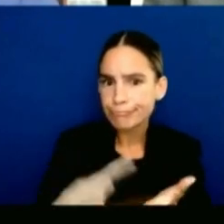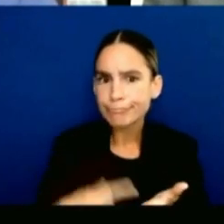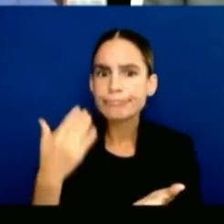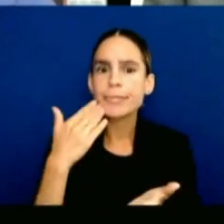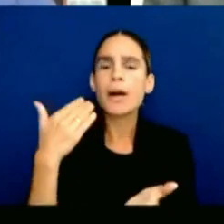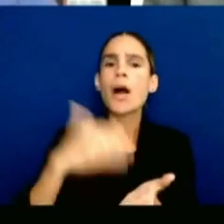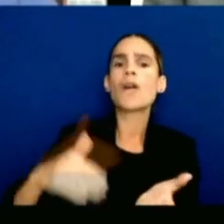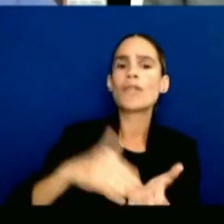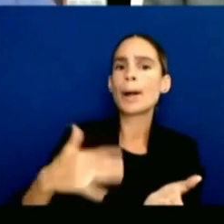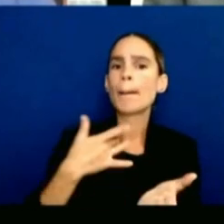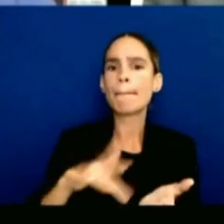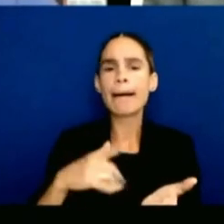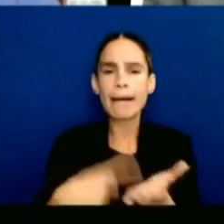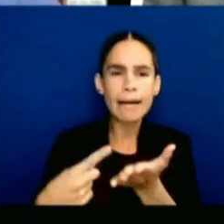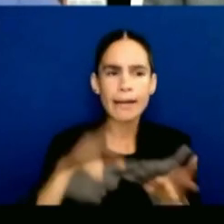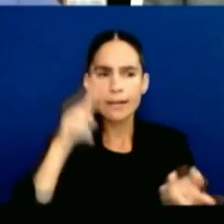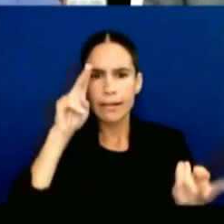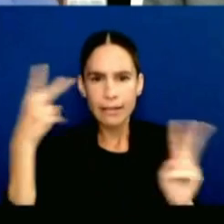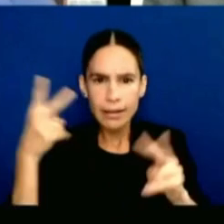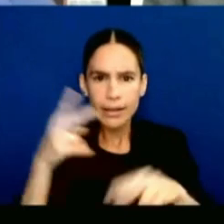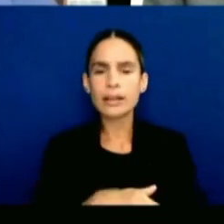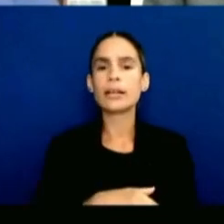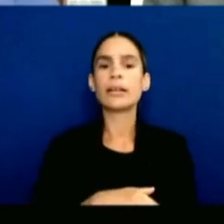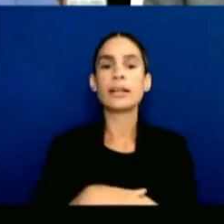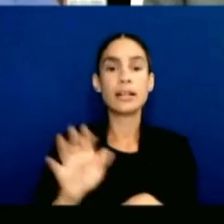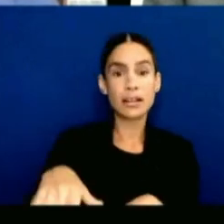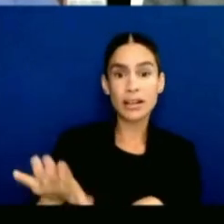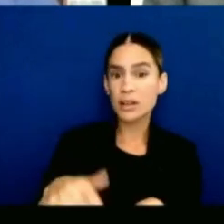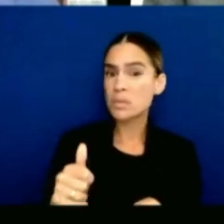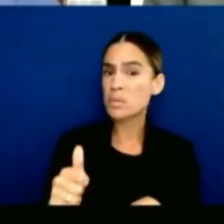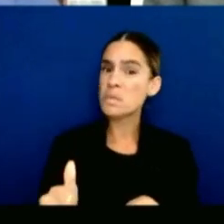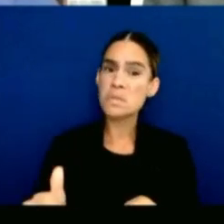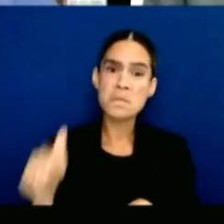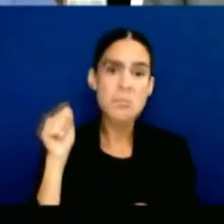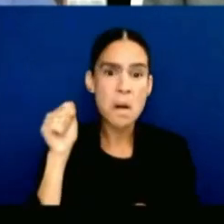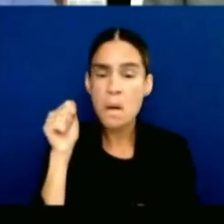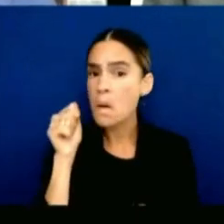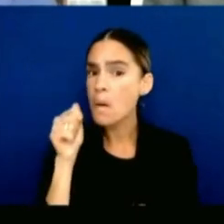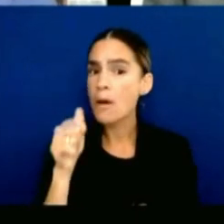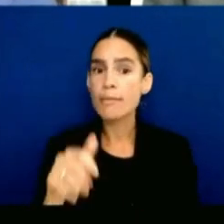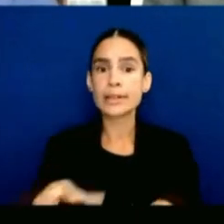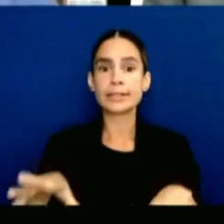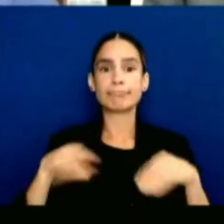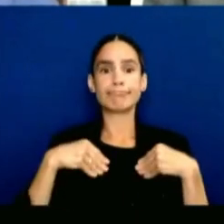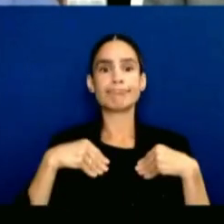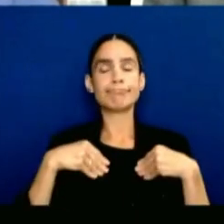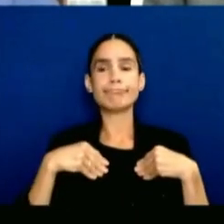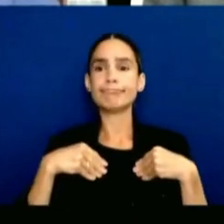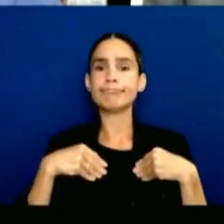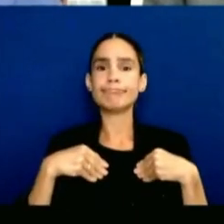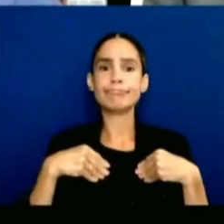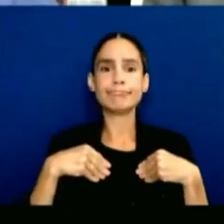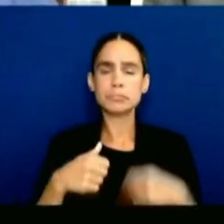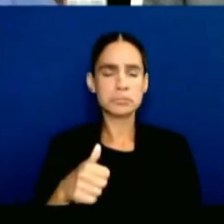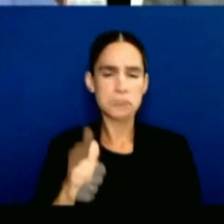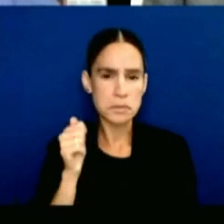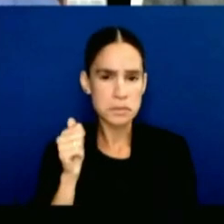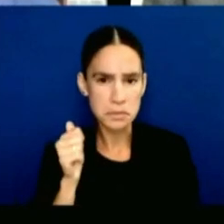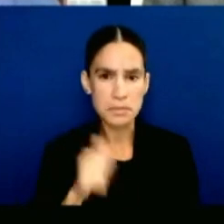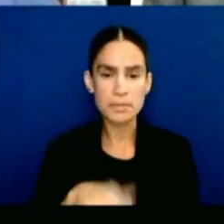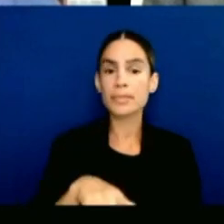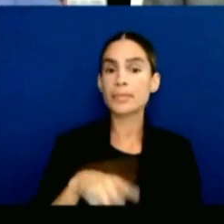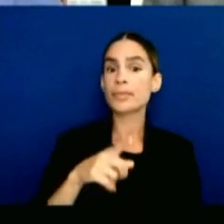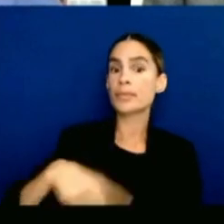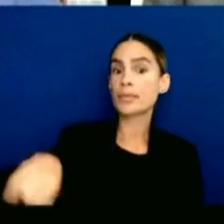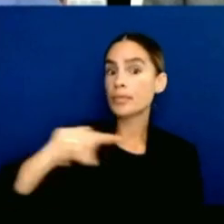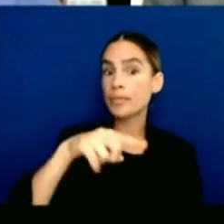the principles of safety and efficacy. Whatever we come up with in a few months is going to be just as rigorously tested as any